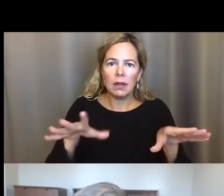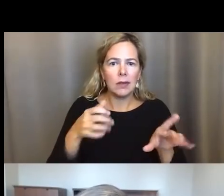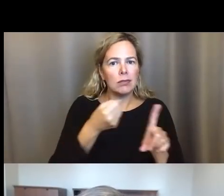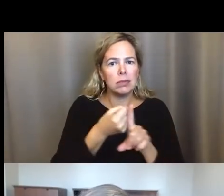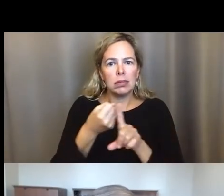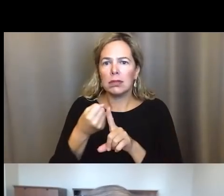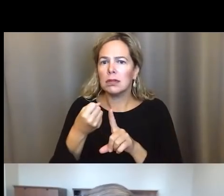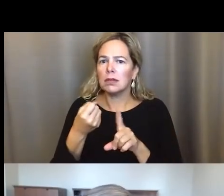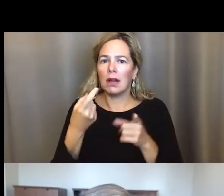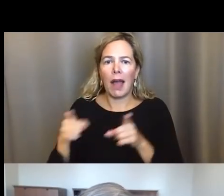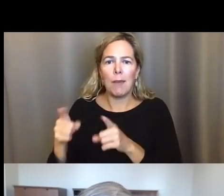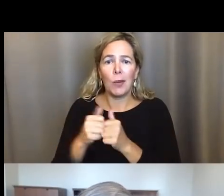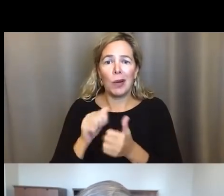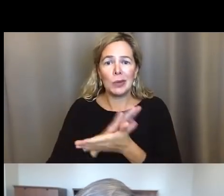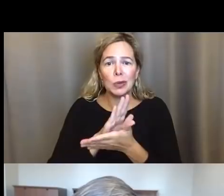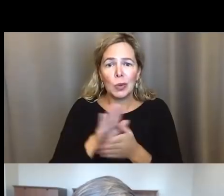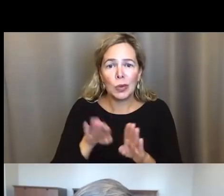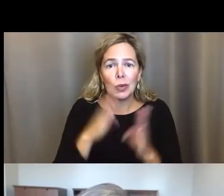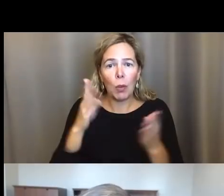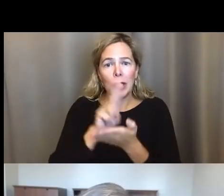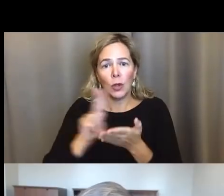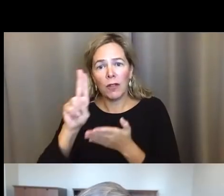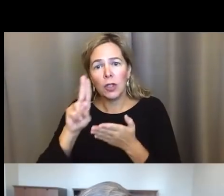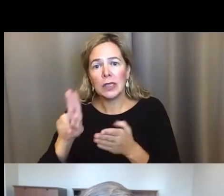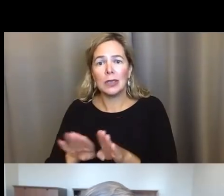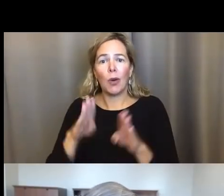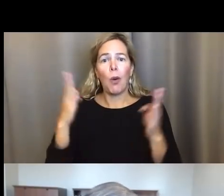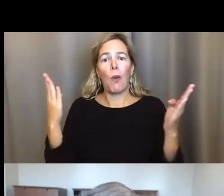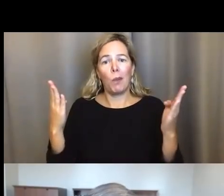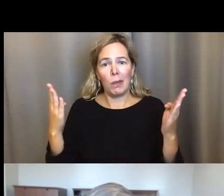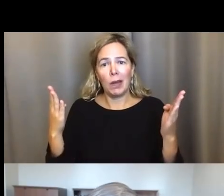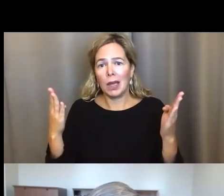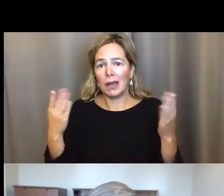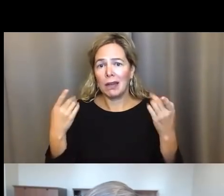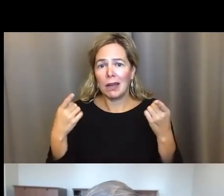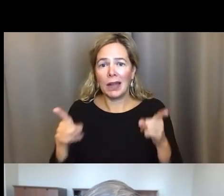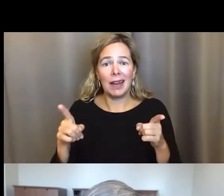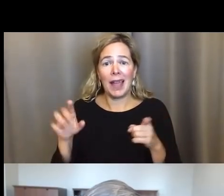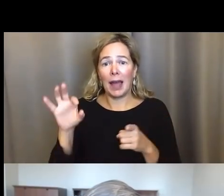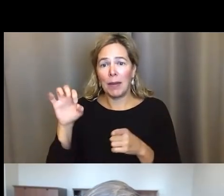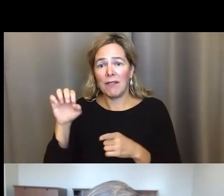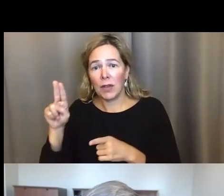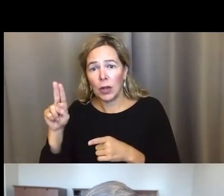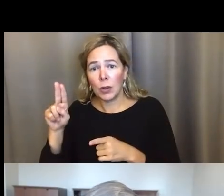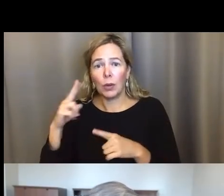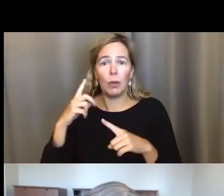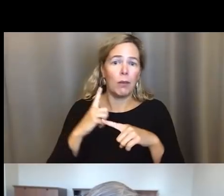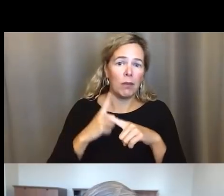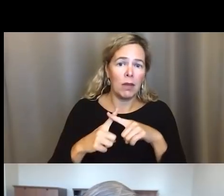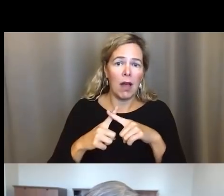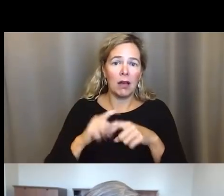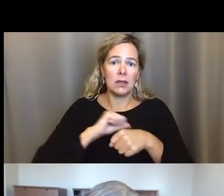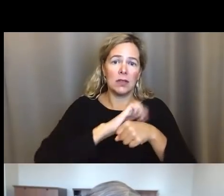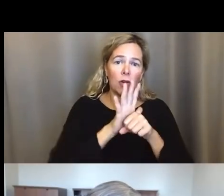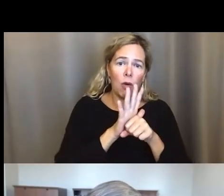opening, university opening, and the onset of flu and COVID. If you go to the